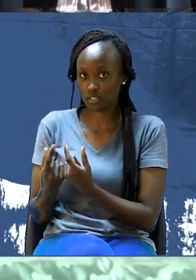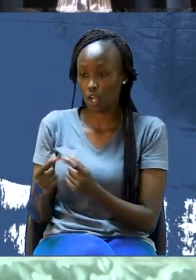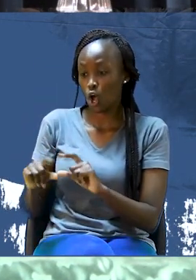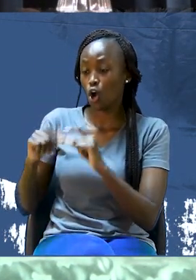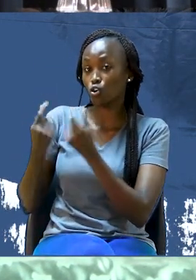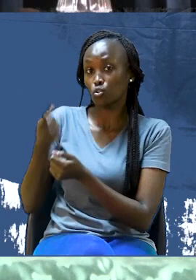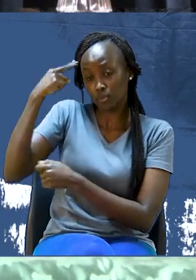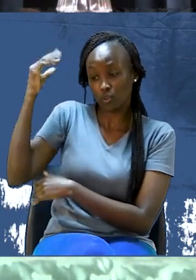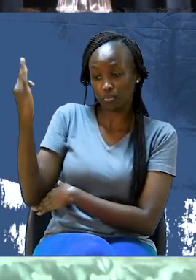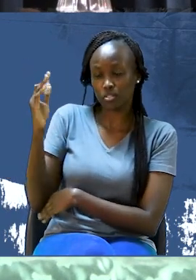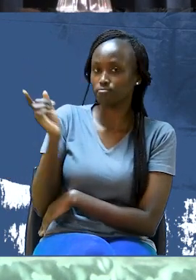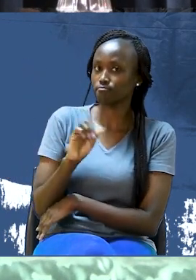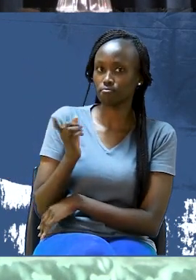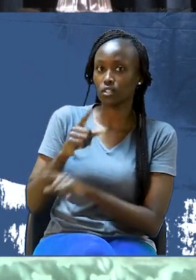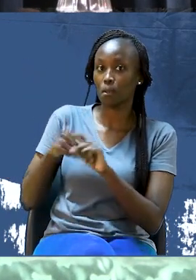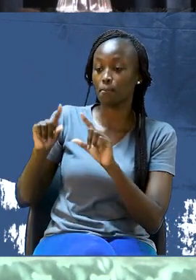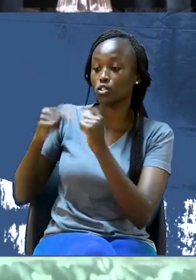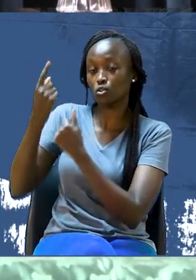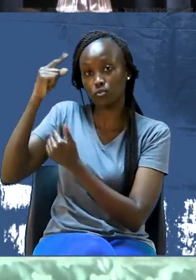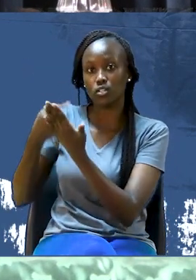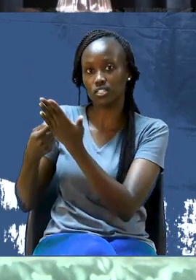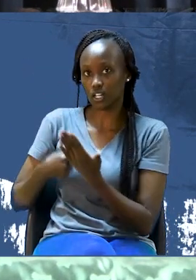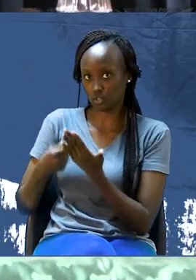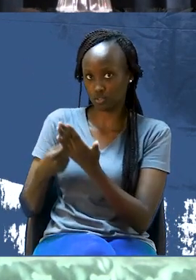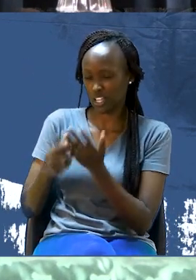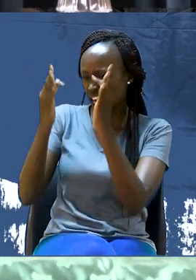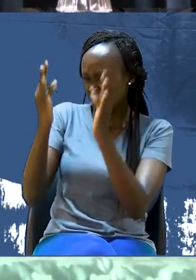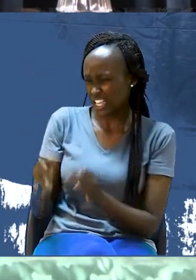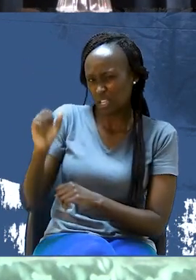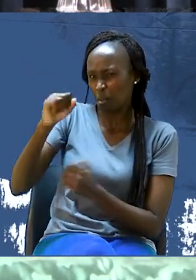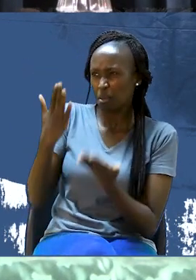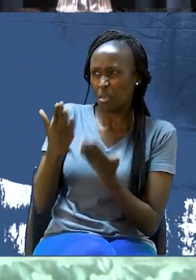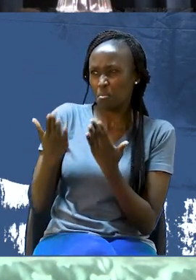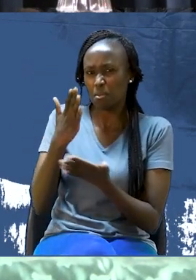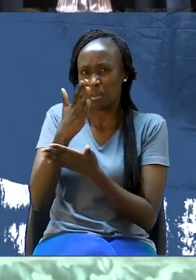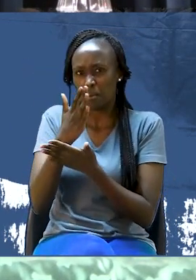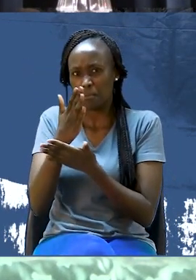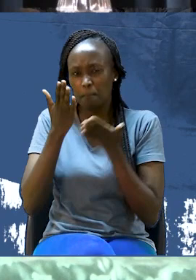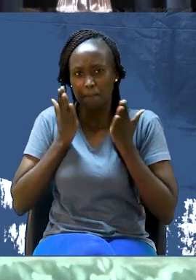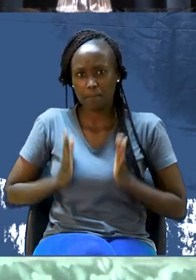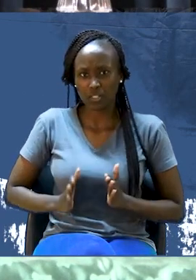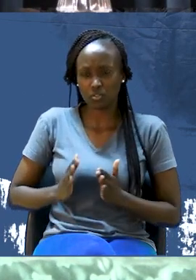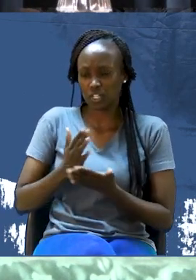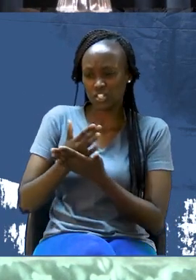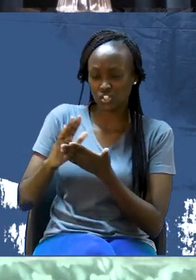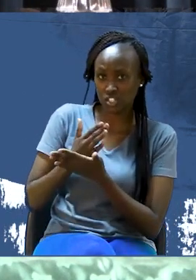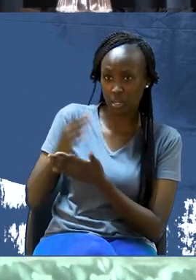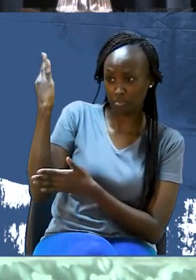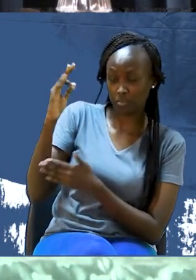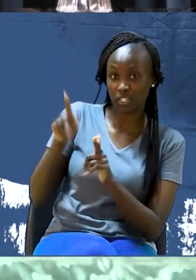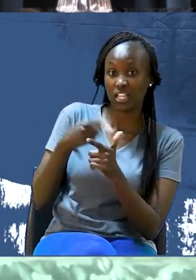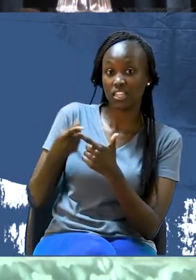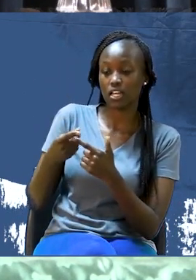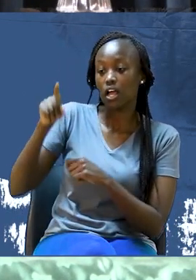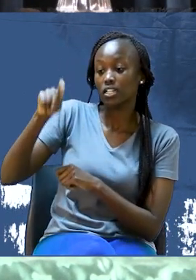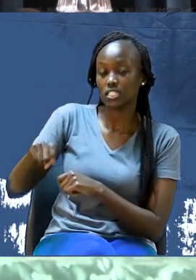for preaching, but for discussion. Even if someone was to share a homily, then there needs to be open time to discuss, because I have